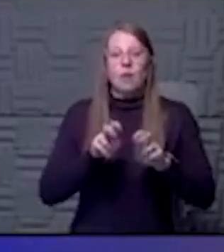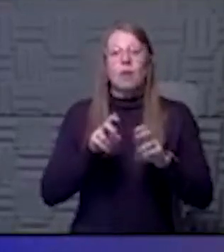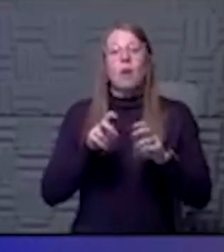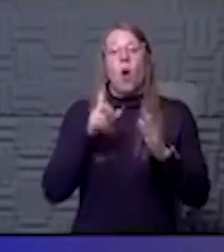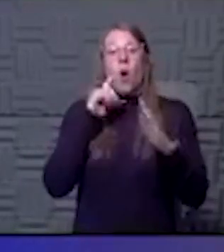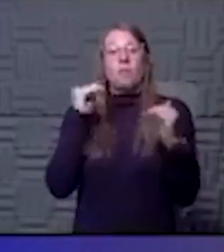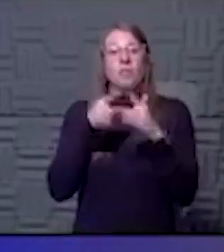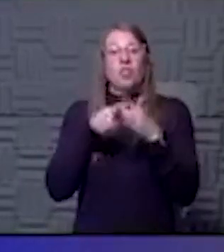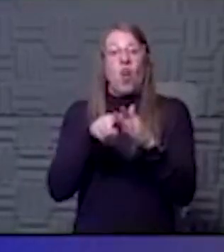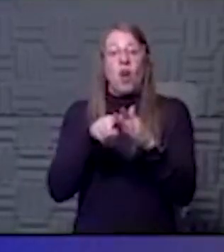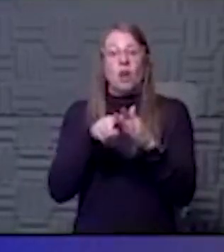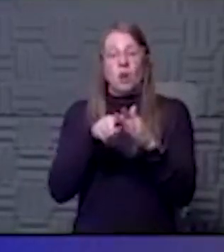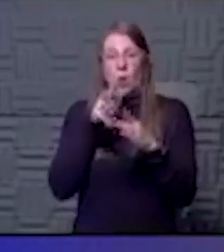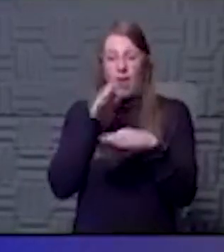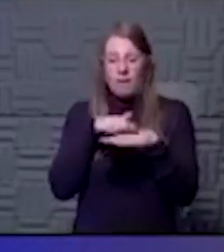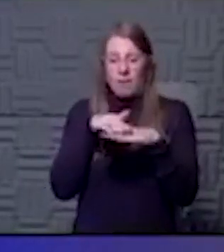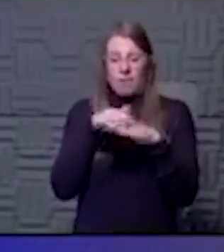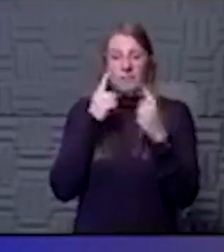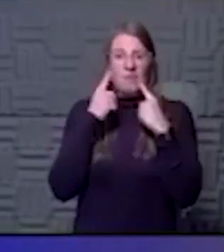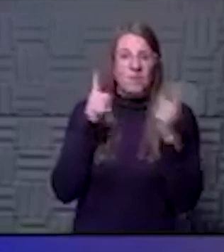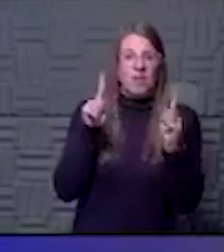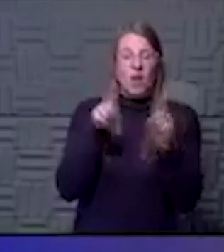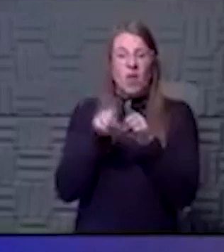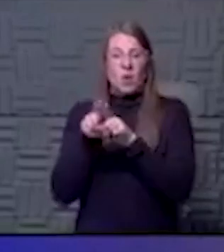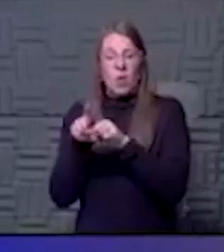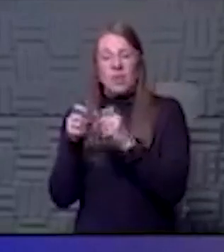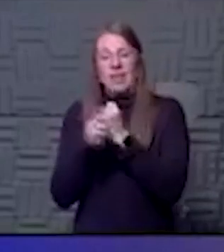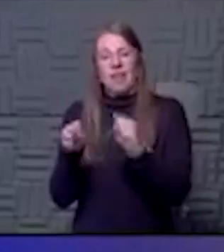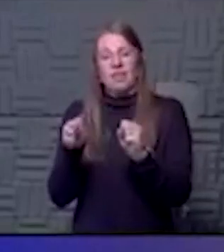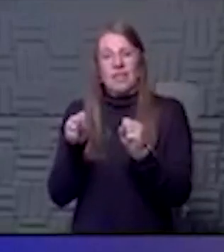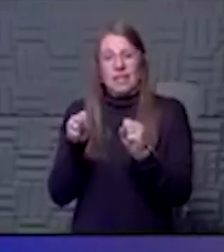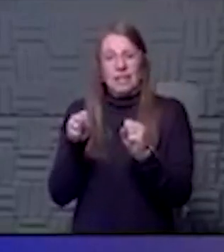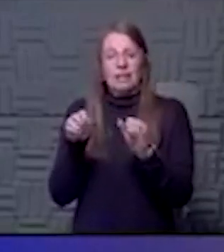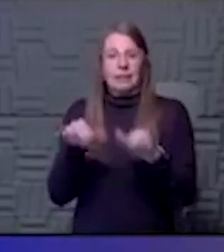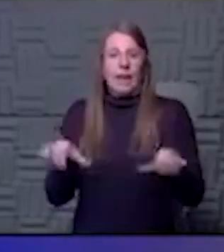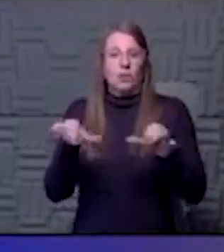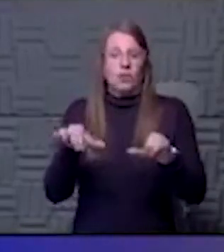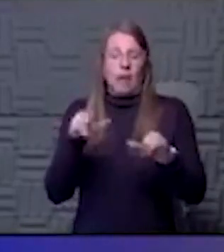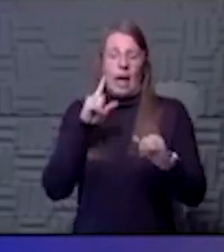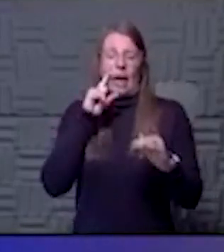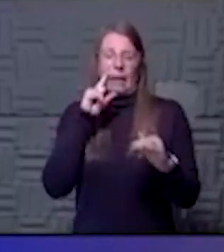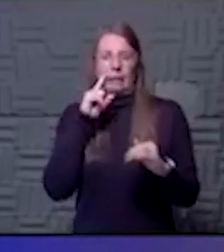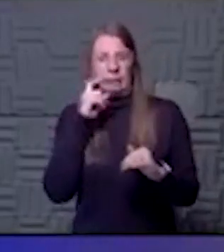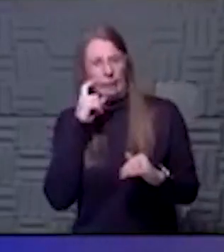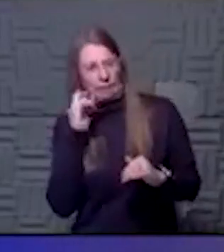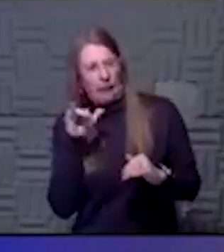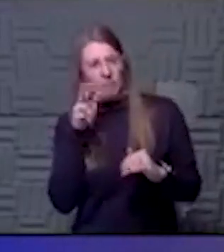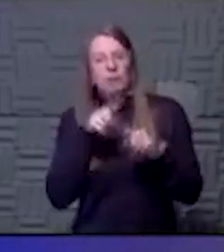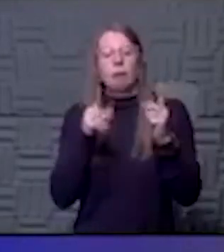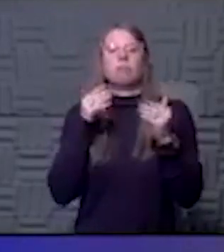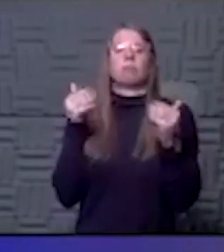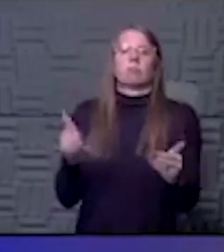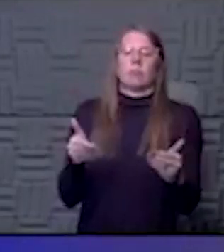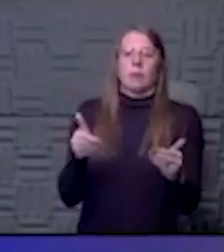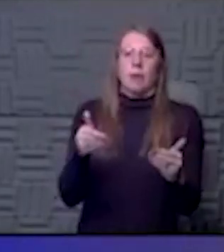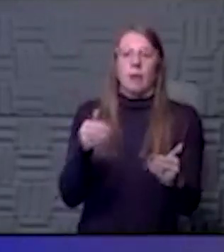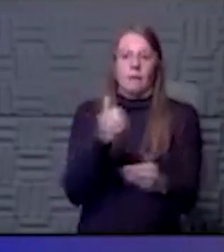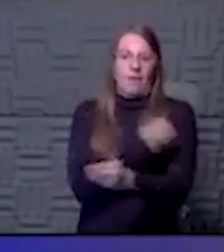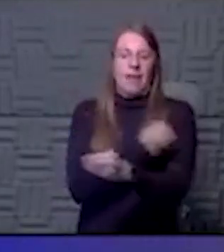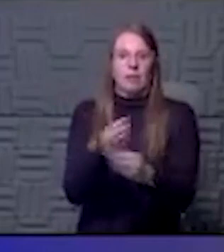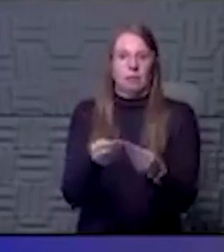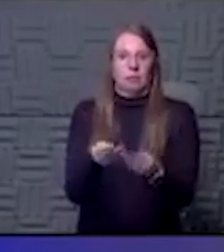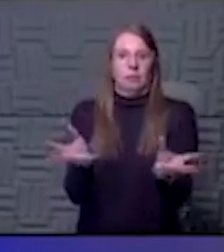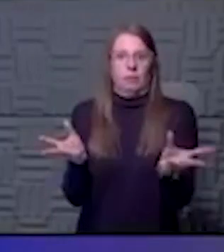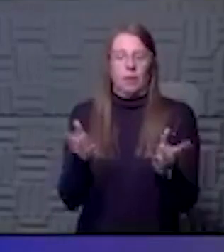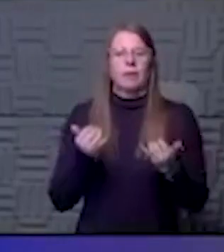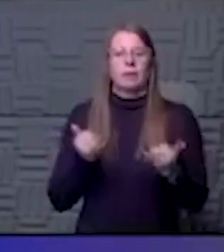with, there will be minimum efficacy and safety standards, which I assume there will be. But even moving forward, once all these vaccines are rolled out, it